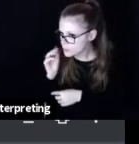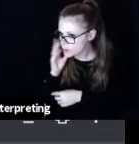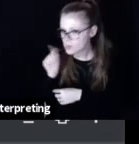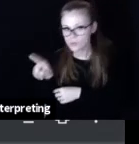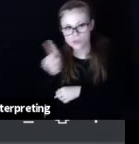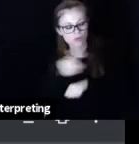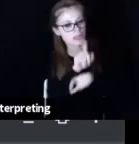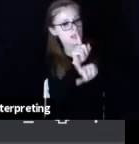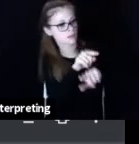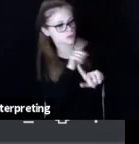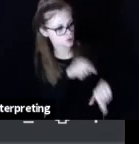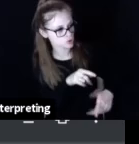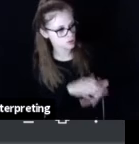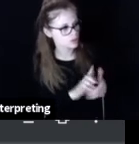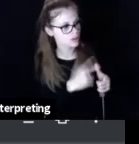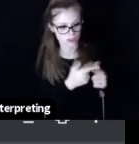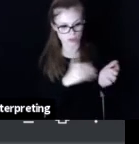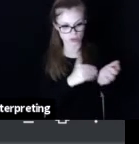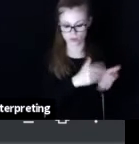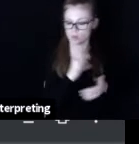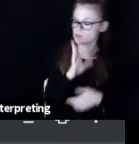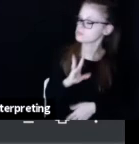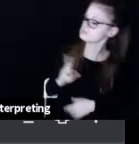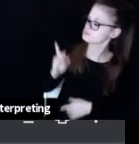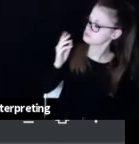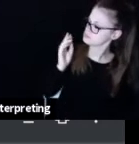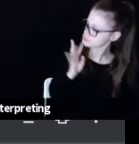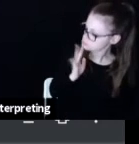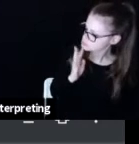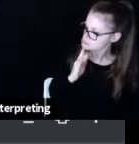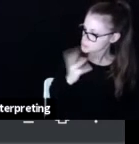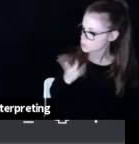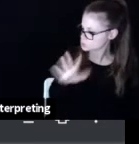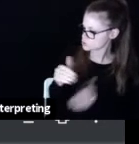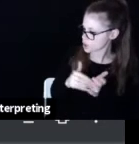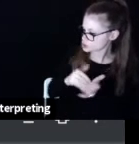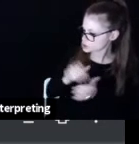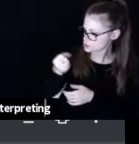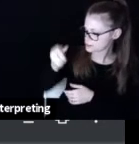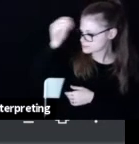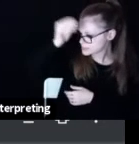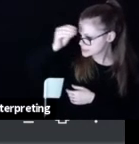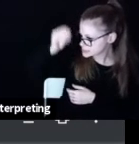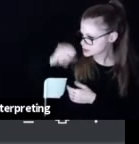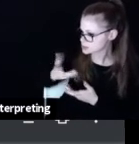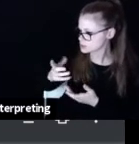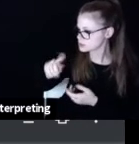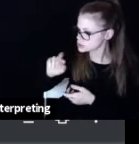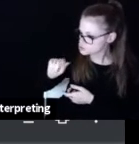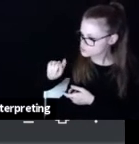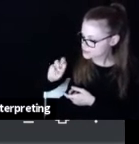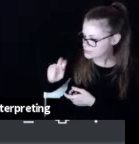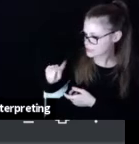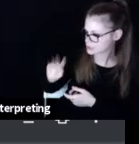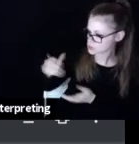answering the questions, your doctor then sharing thoughts on diagnosis and treatment. And this is the part that's often left